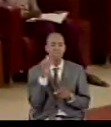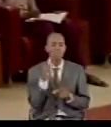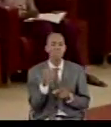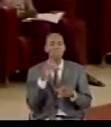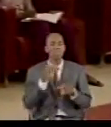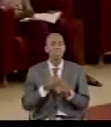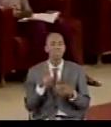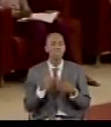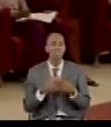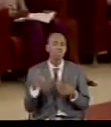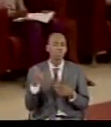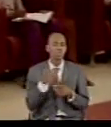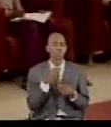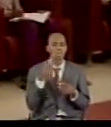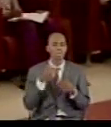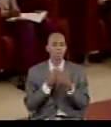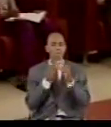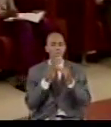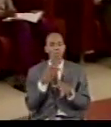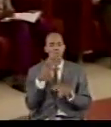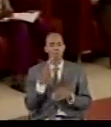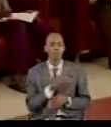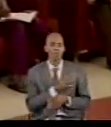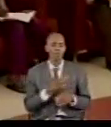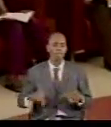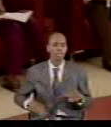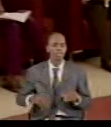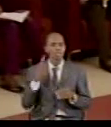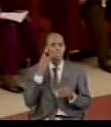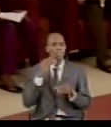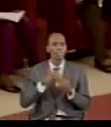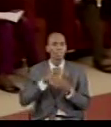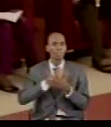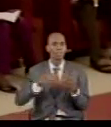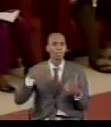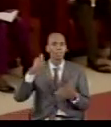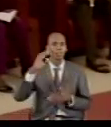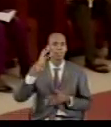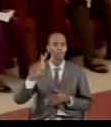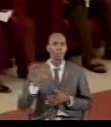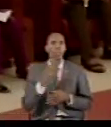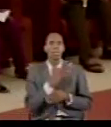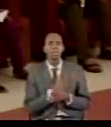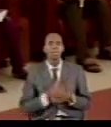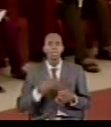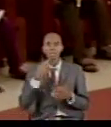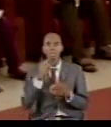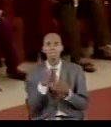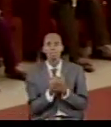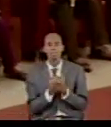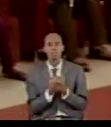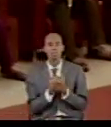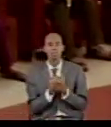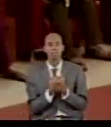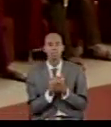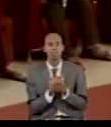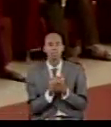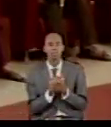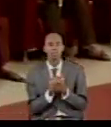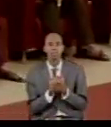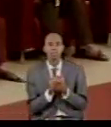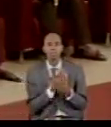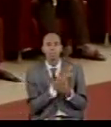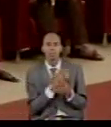the apostles of Christ. Verse 14 tells us, and no marvel, for